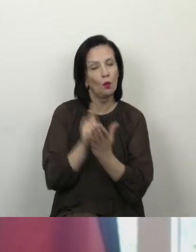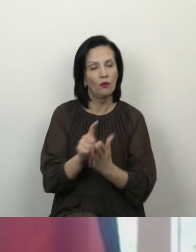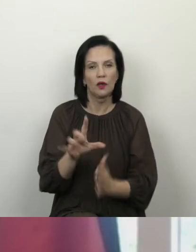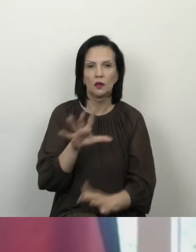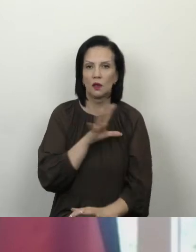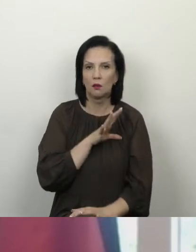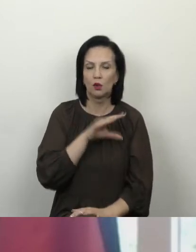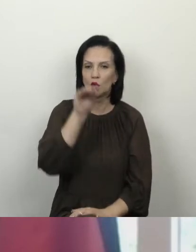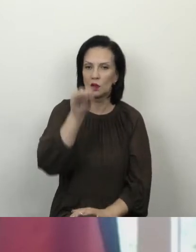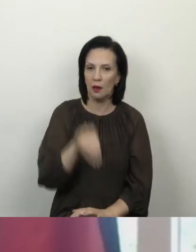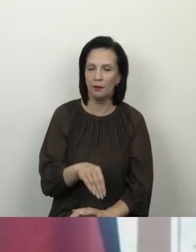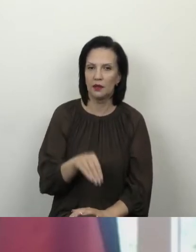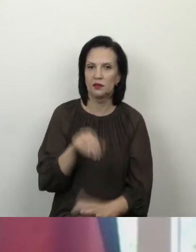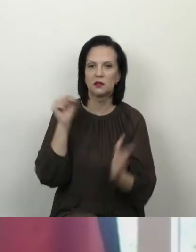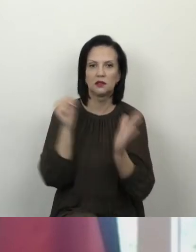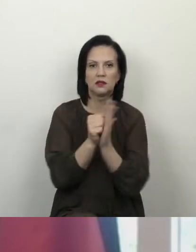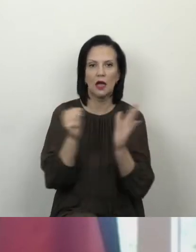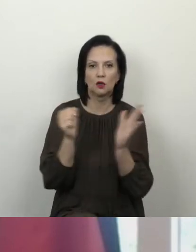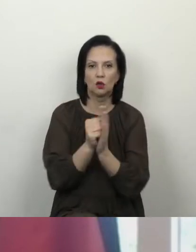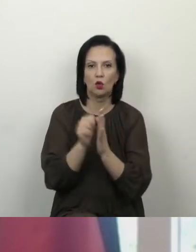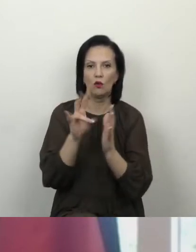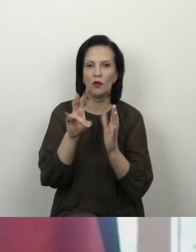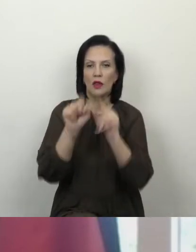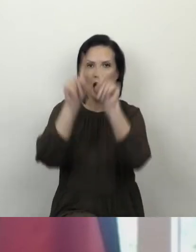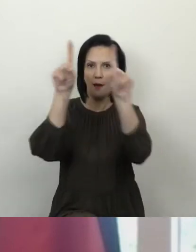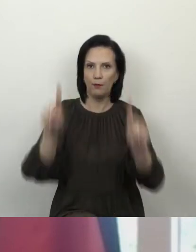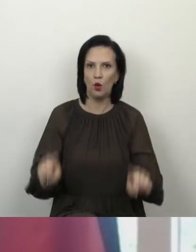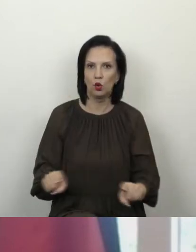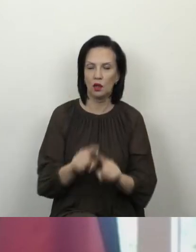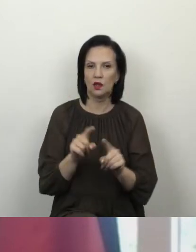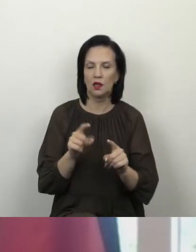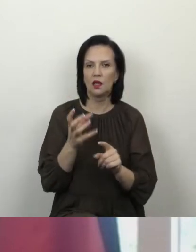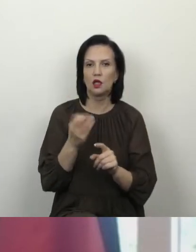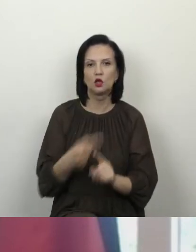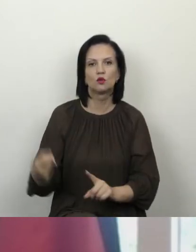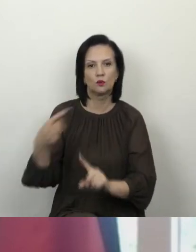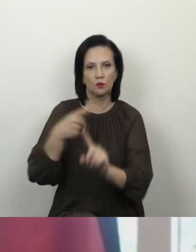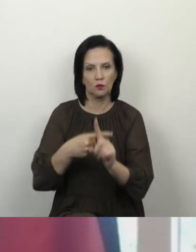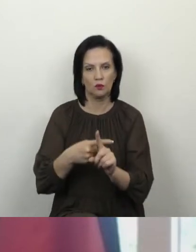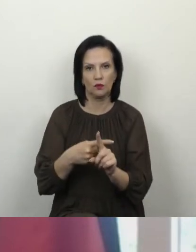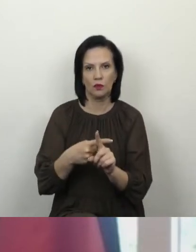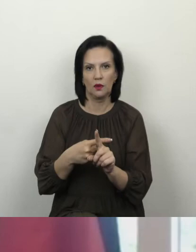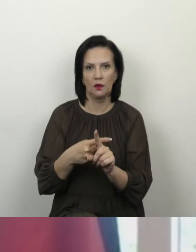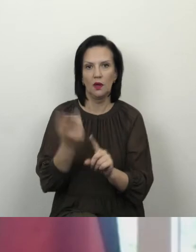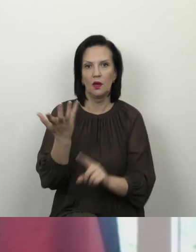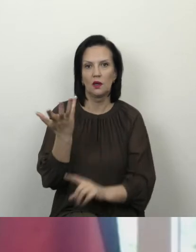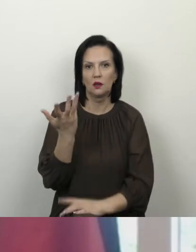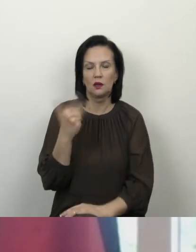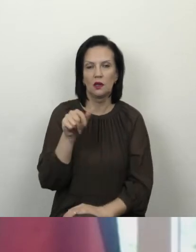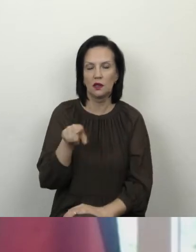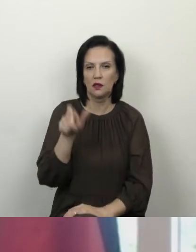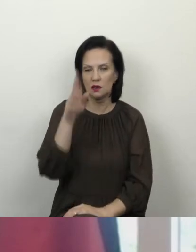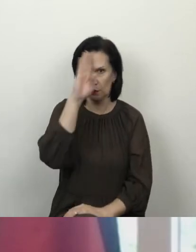papers. In addition, the percentage of women and men represented in the body to be elected should